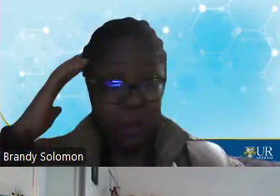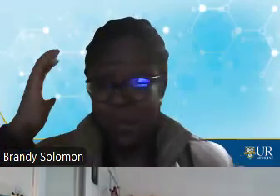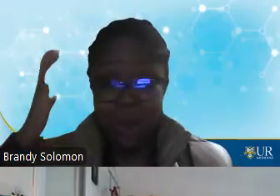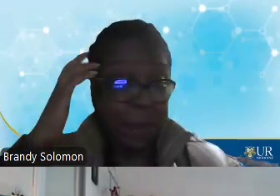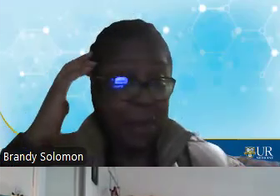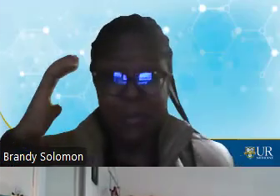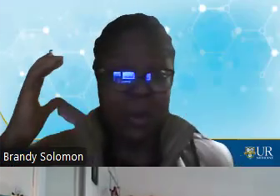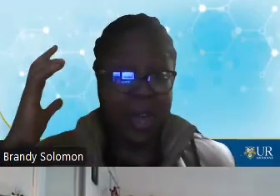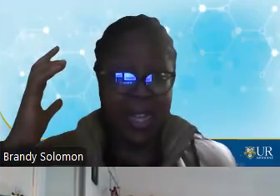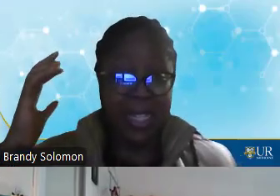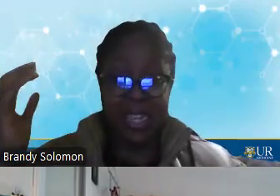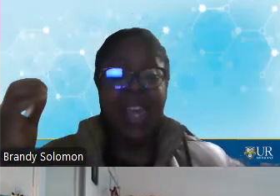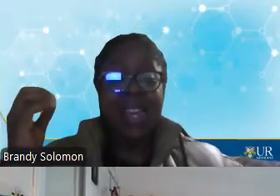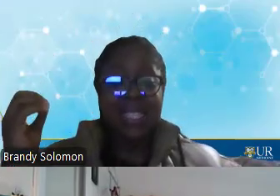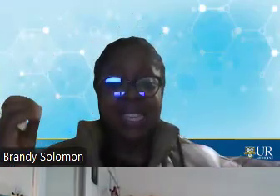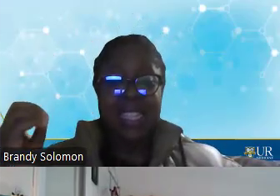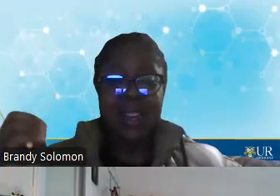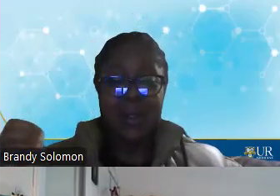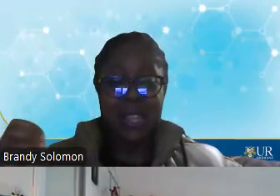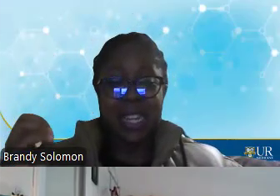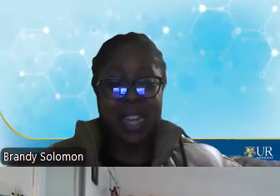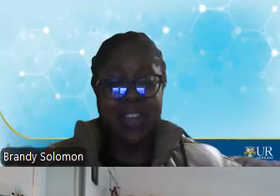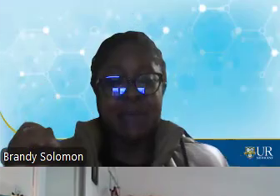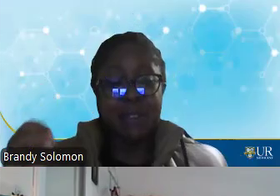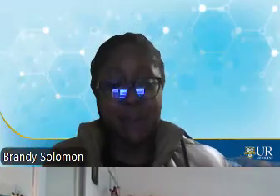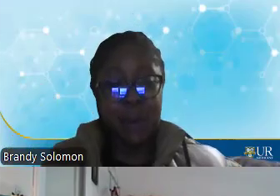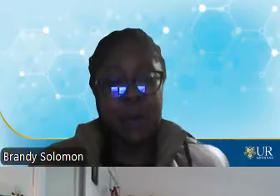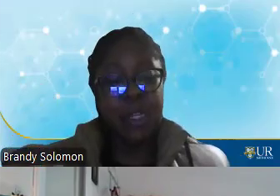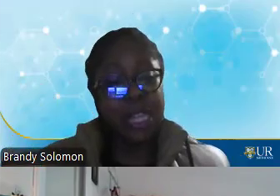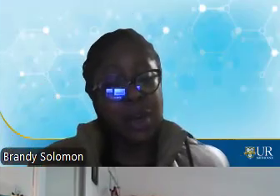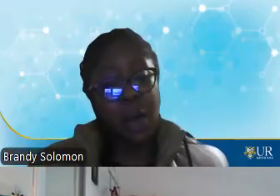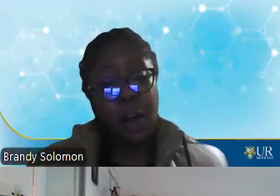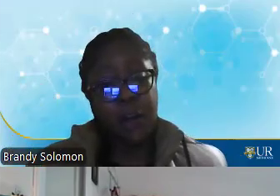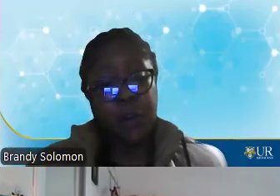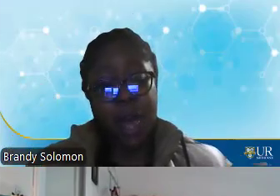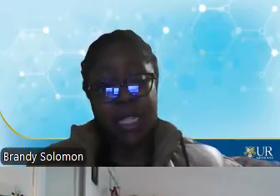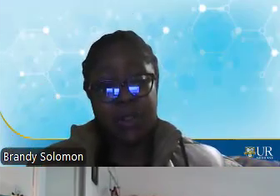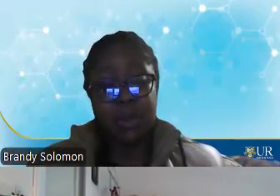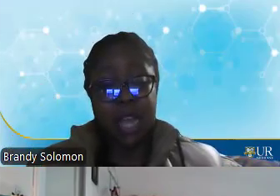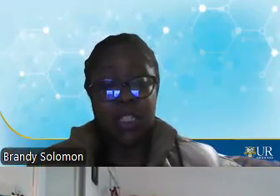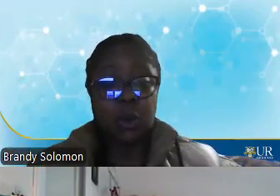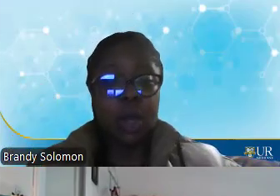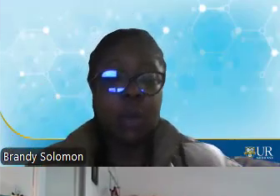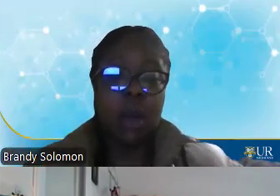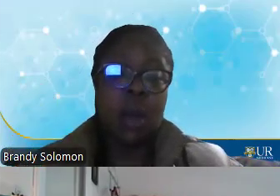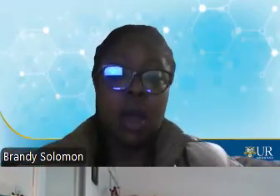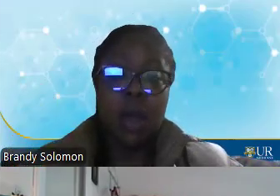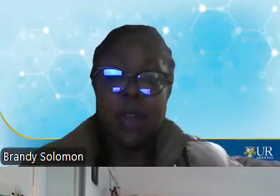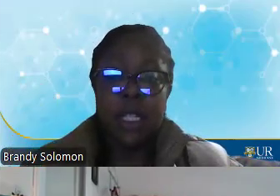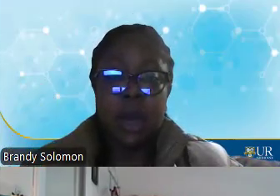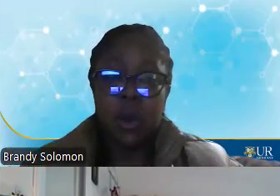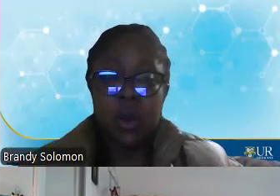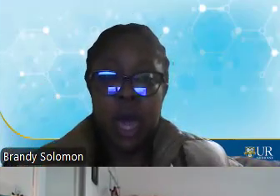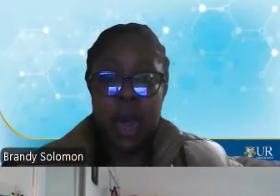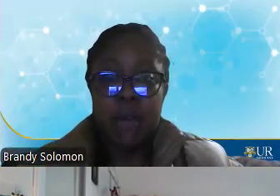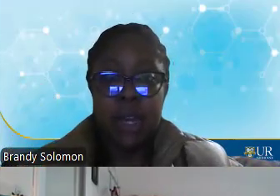our human American brains, it's easy to go with the negative before we think about all those positives. But that's the great part